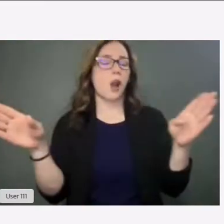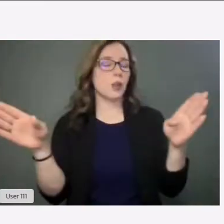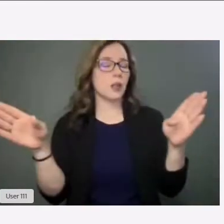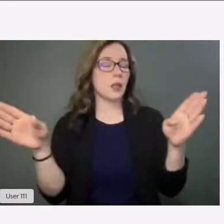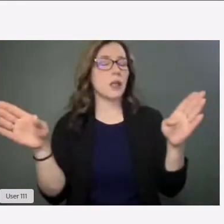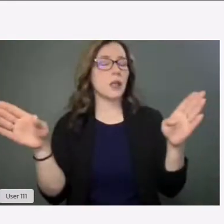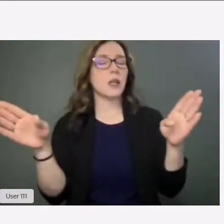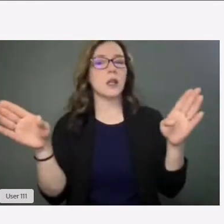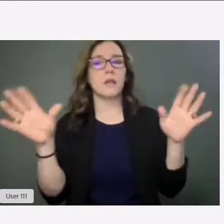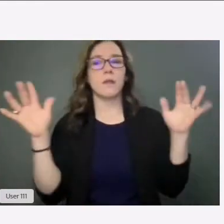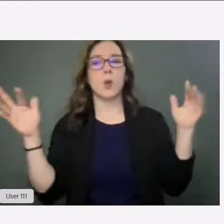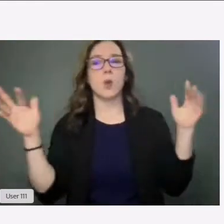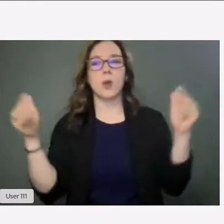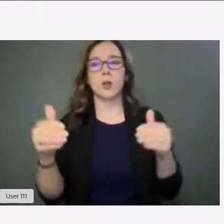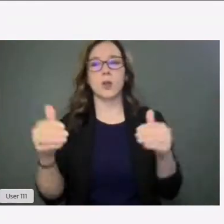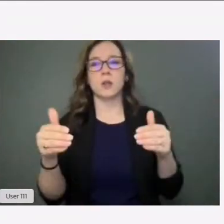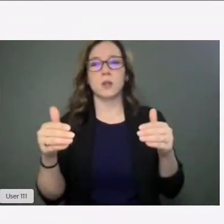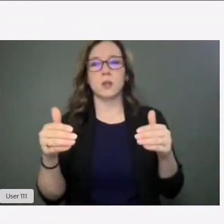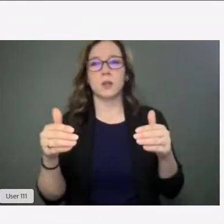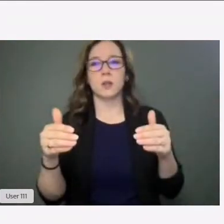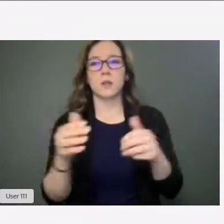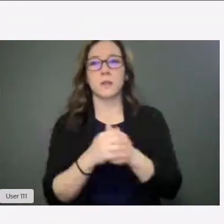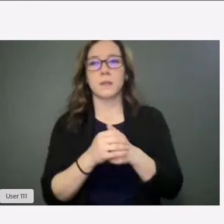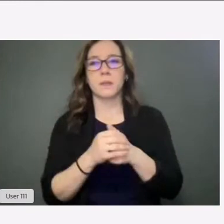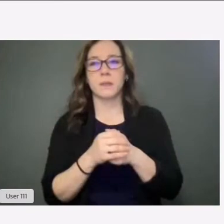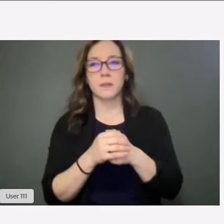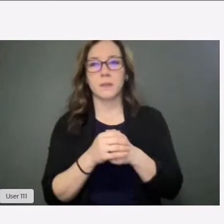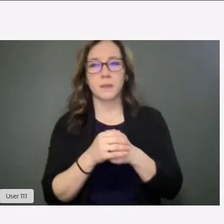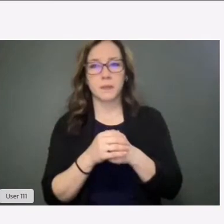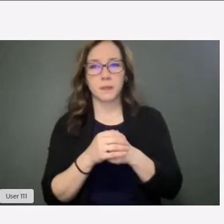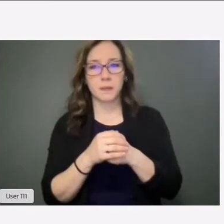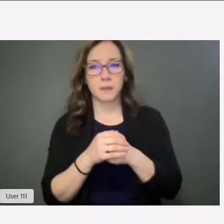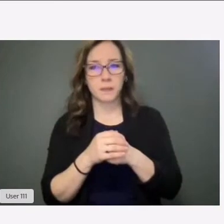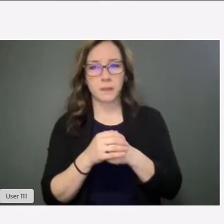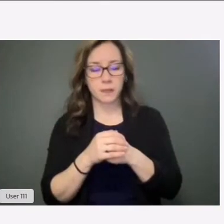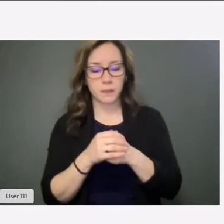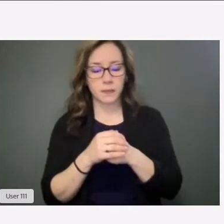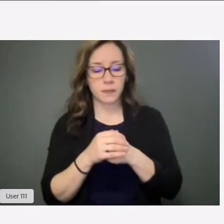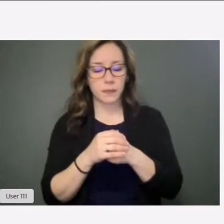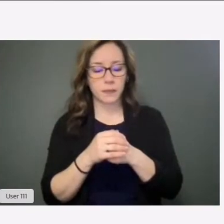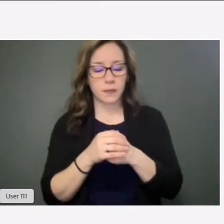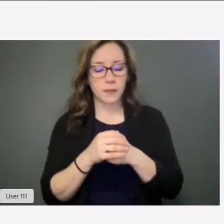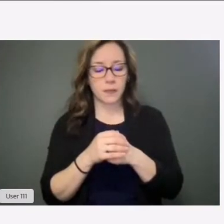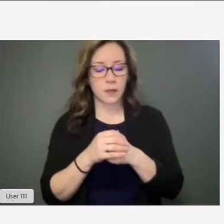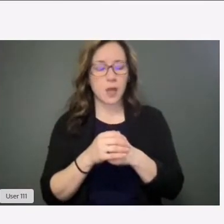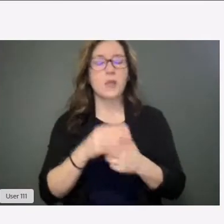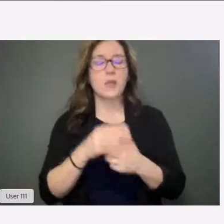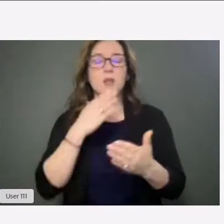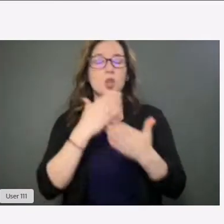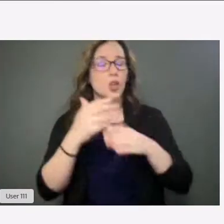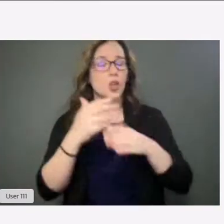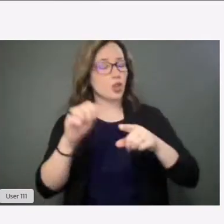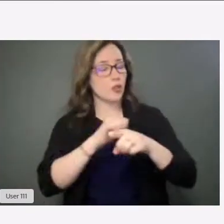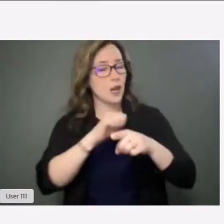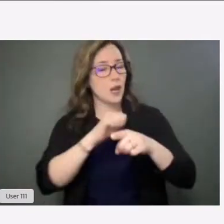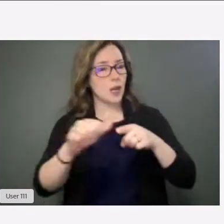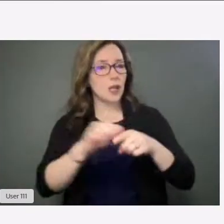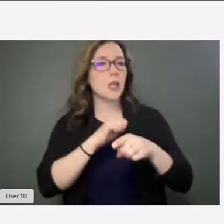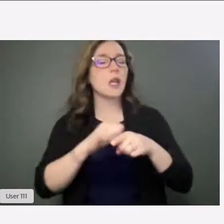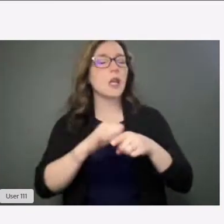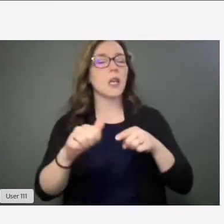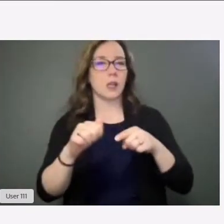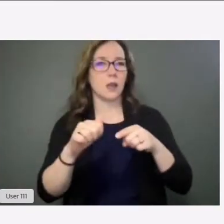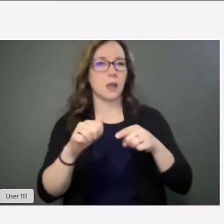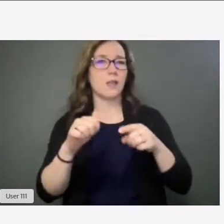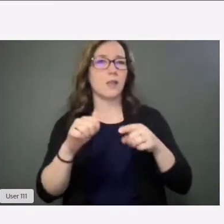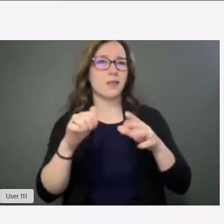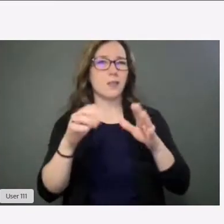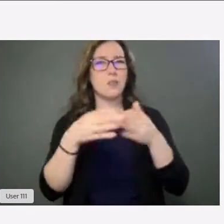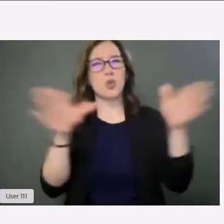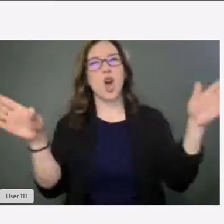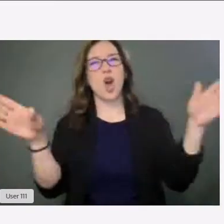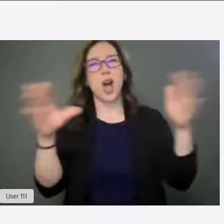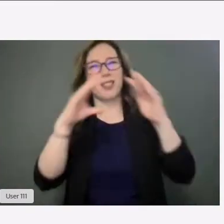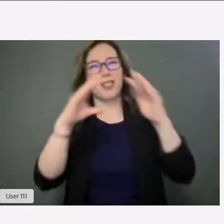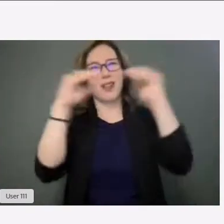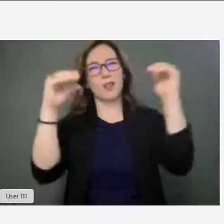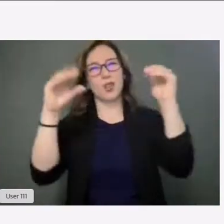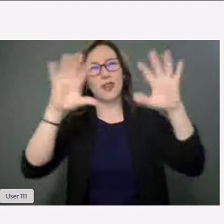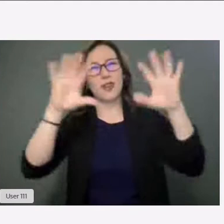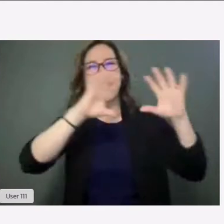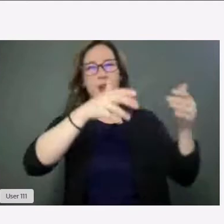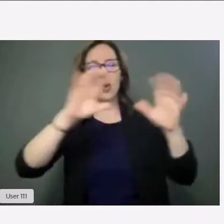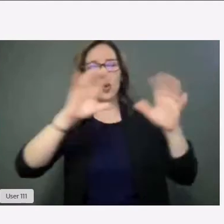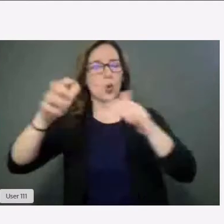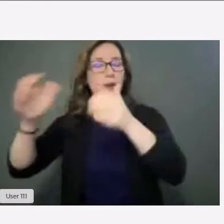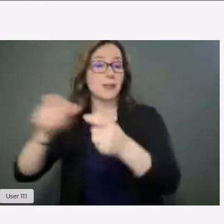planning, organization, equipment, training, and exercises. Those are kind of the five broad high-level categories. As to